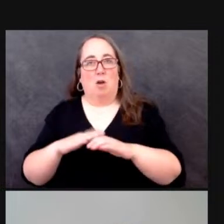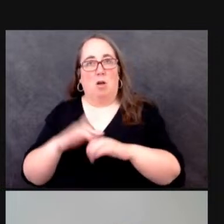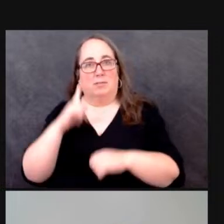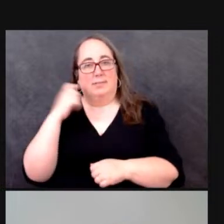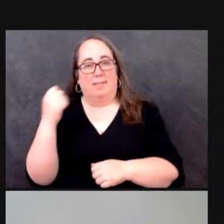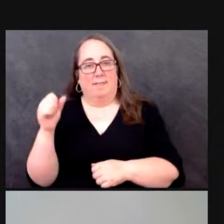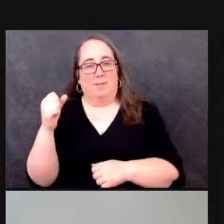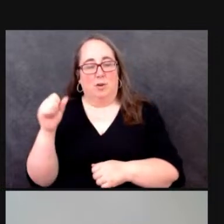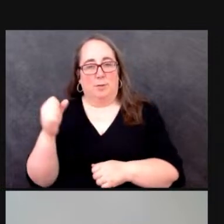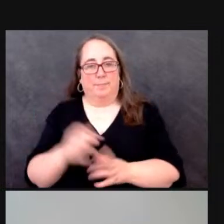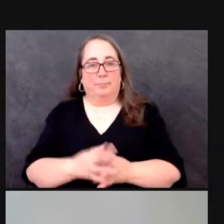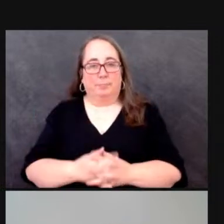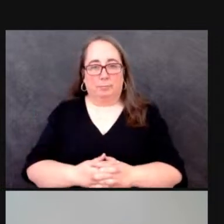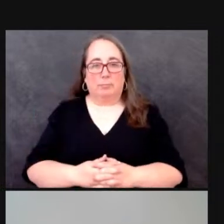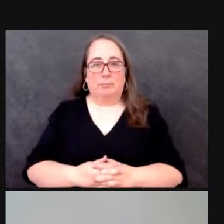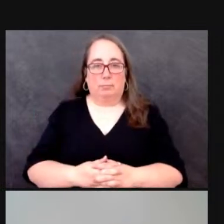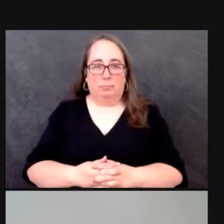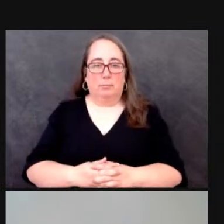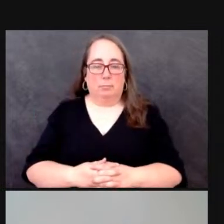in the bottom right.